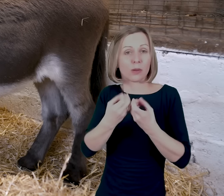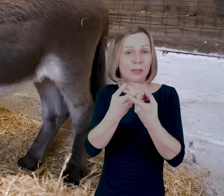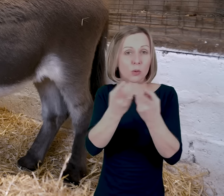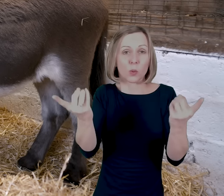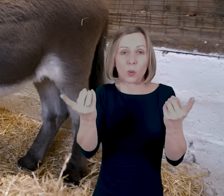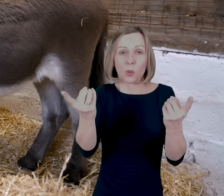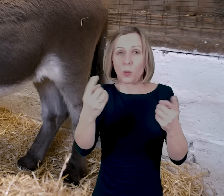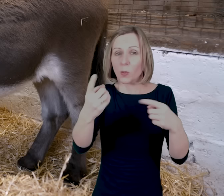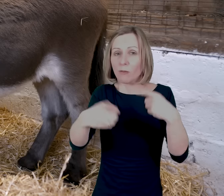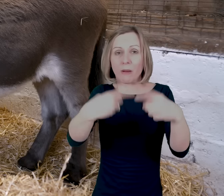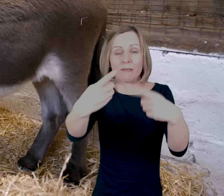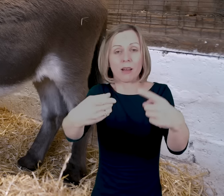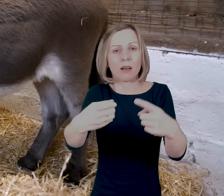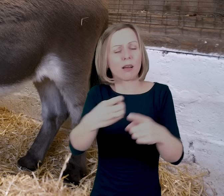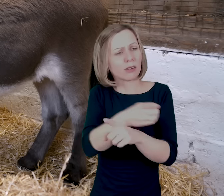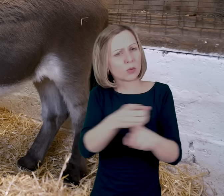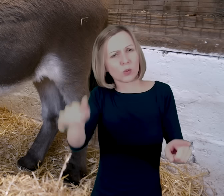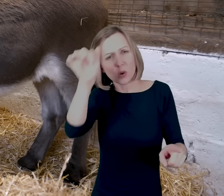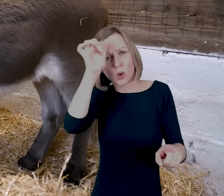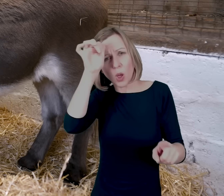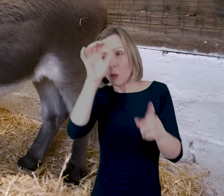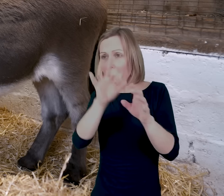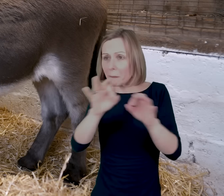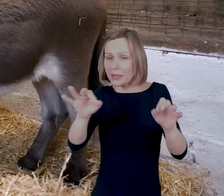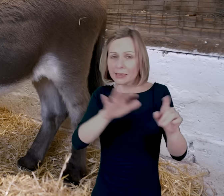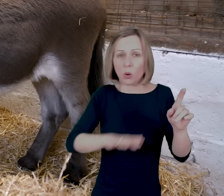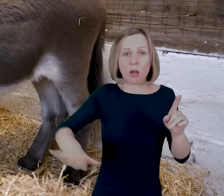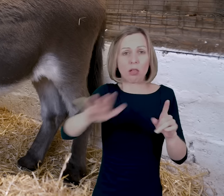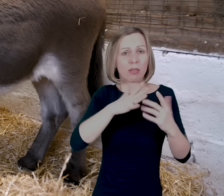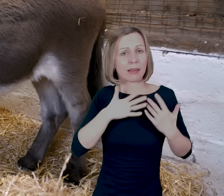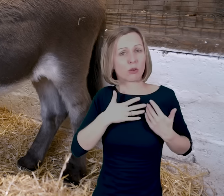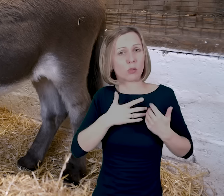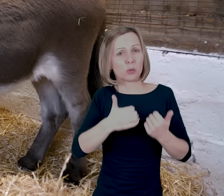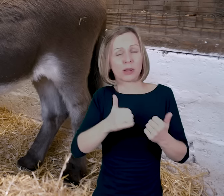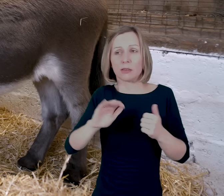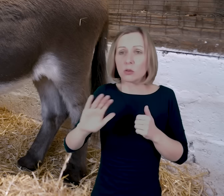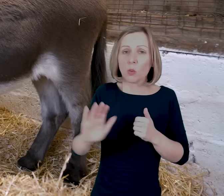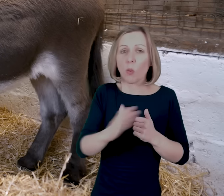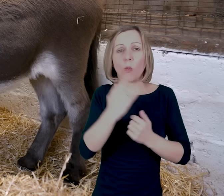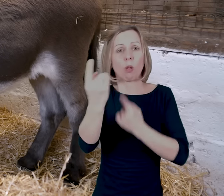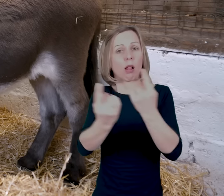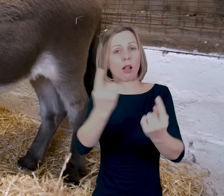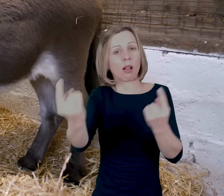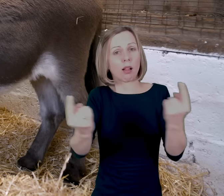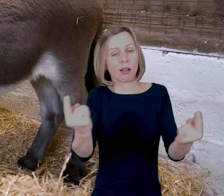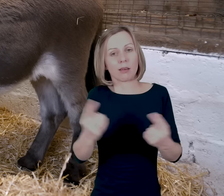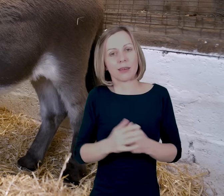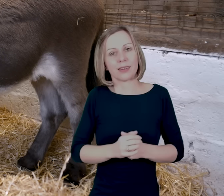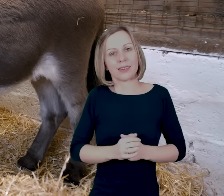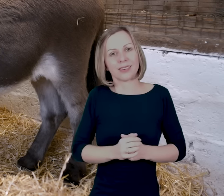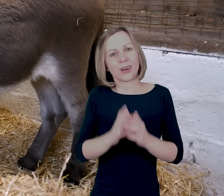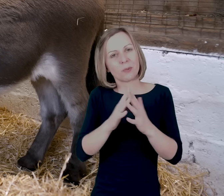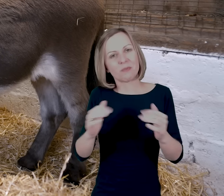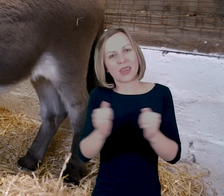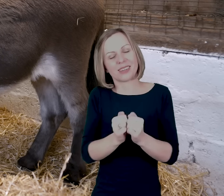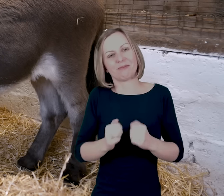all this Christmas, now and forever. And may you know that peace on earth and goodwill towards all